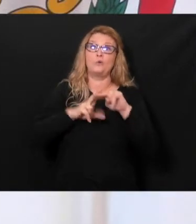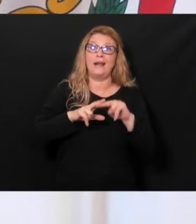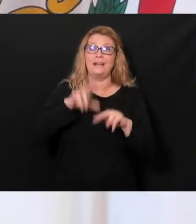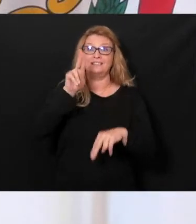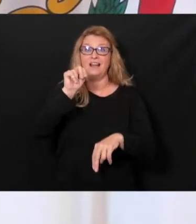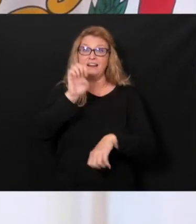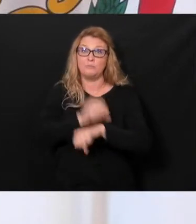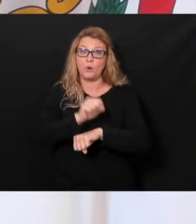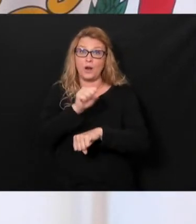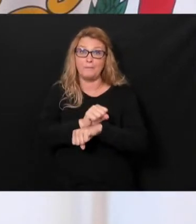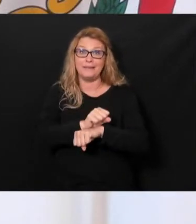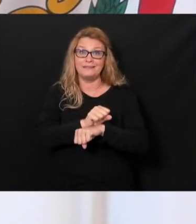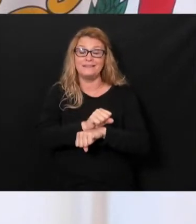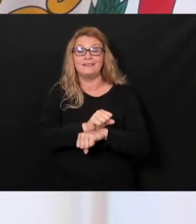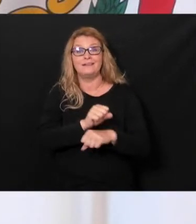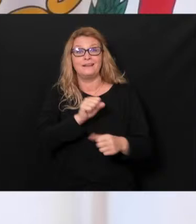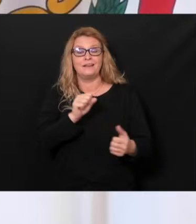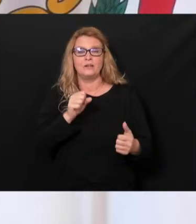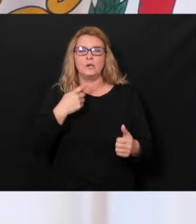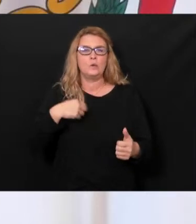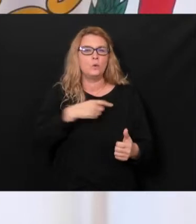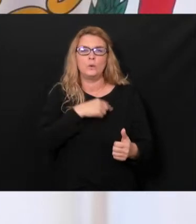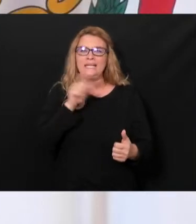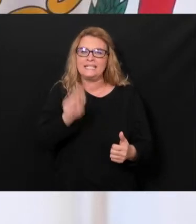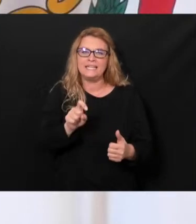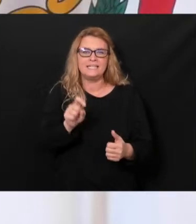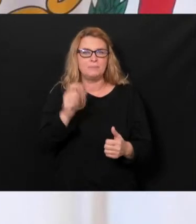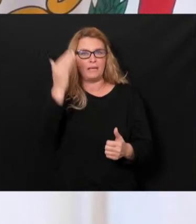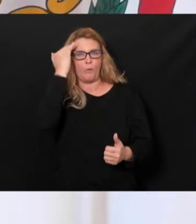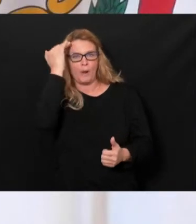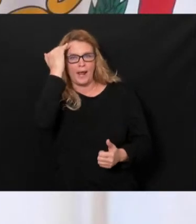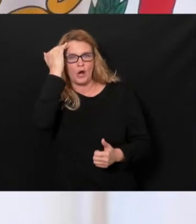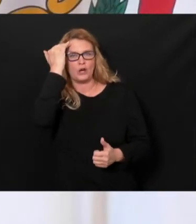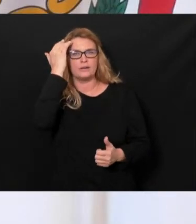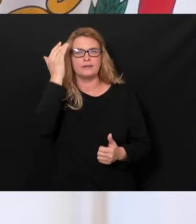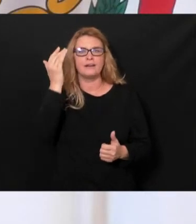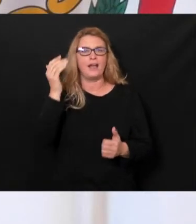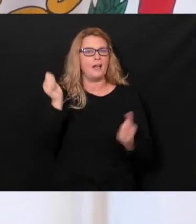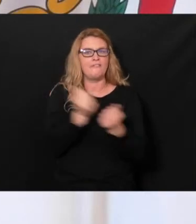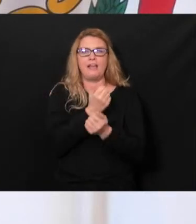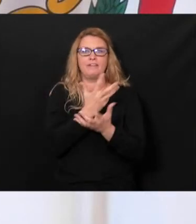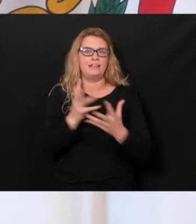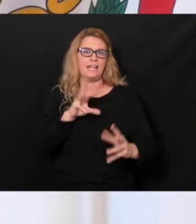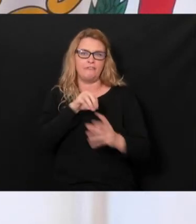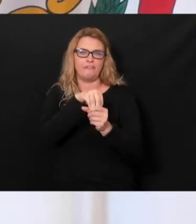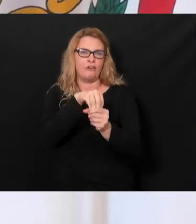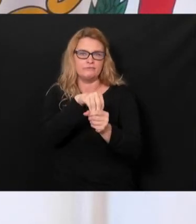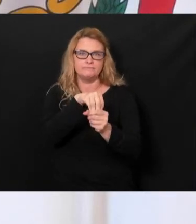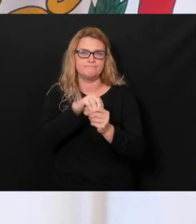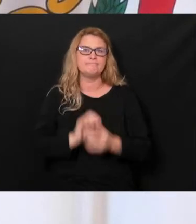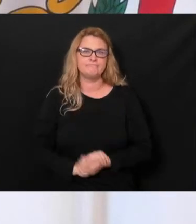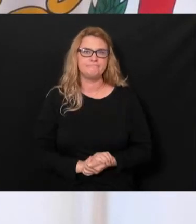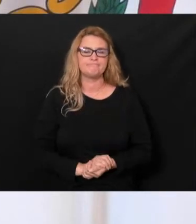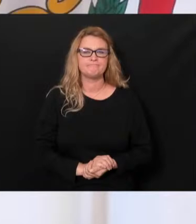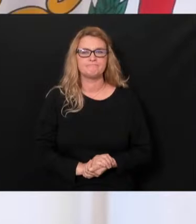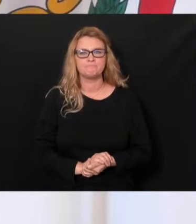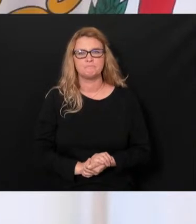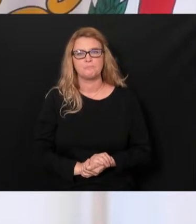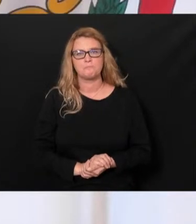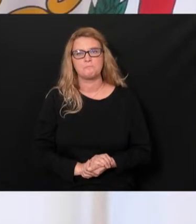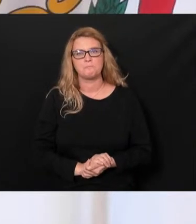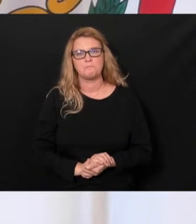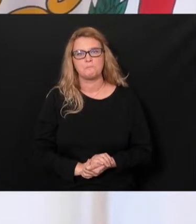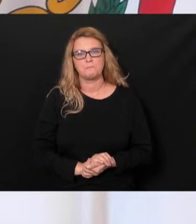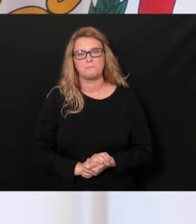and so we really need to be aware of all those different things. Now as far